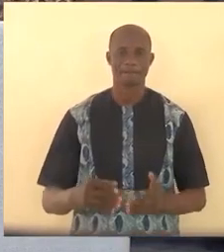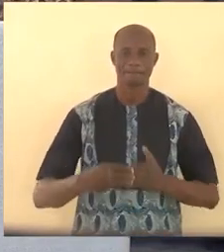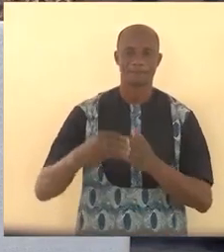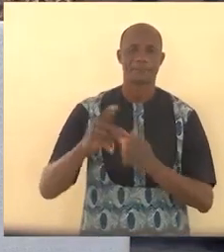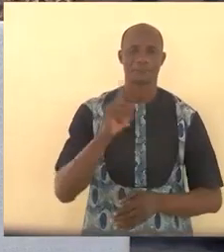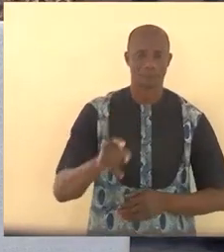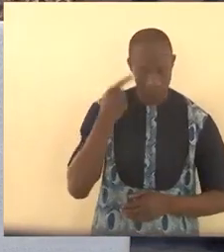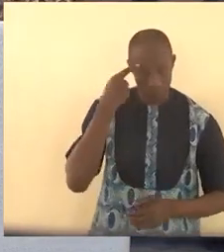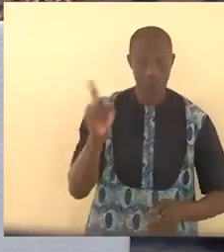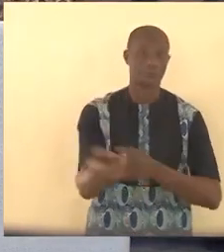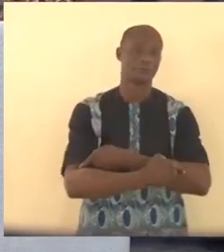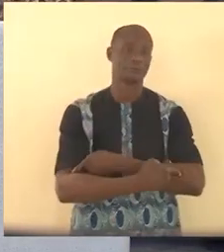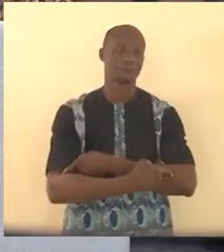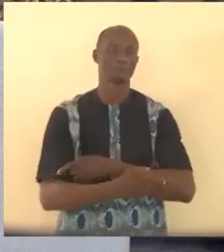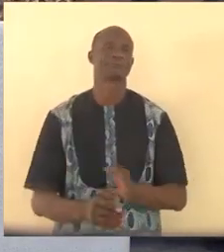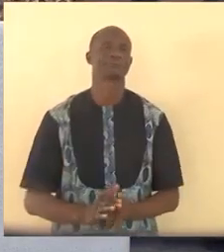Christ. Lead questions for today.